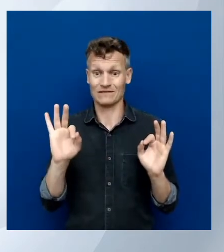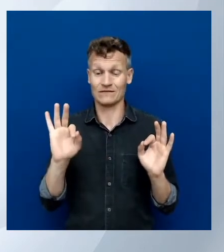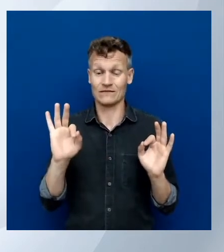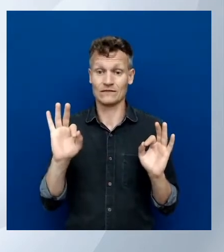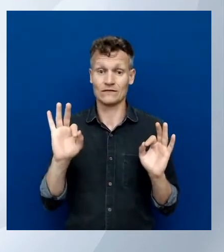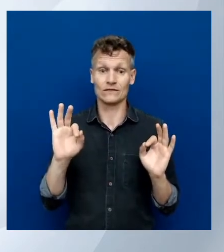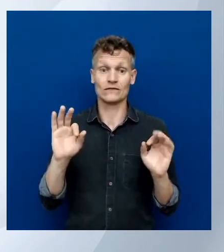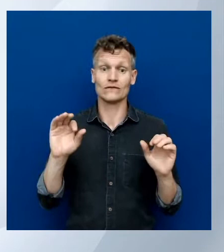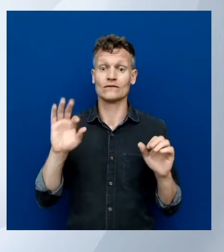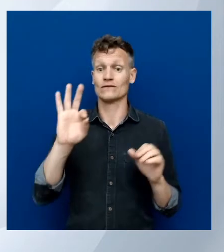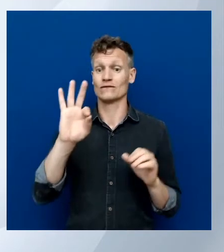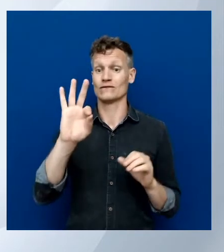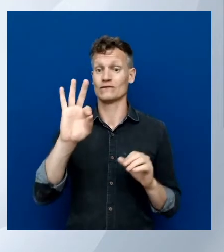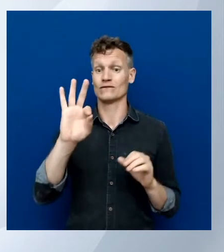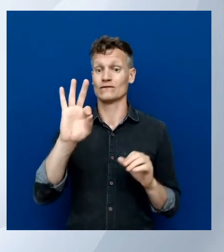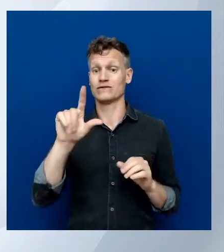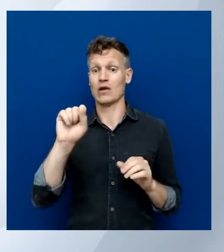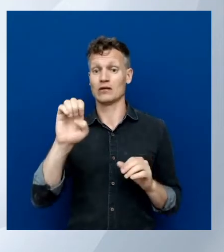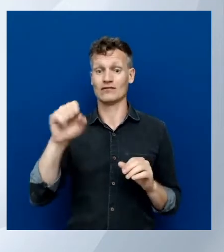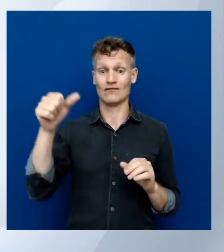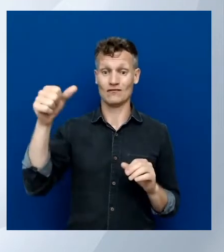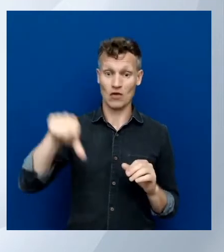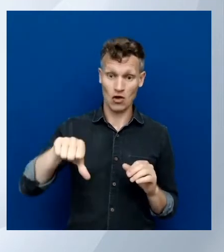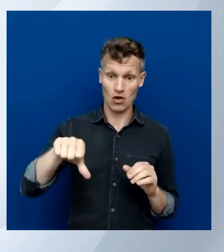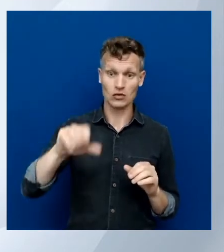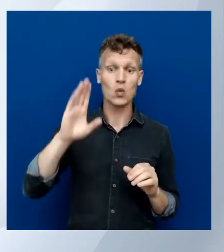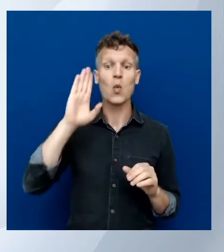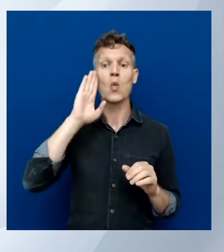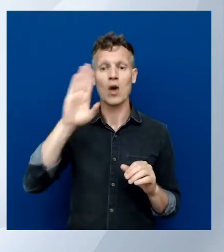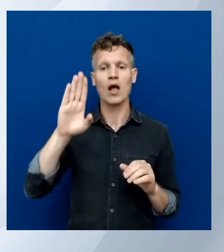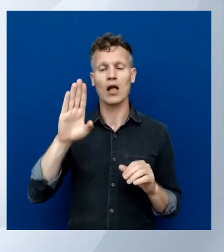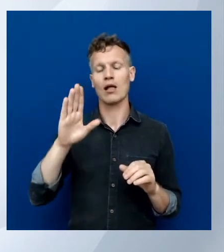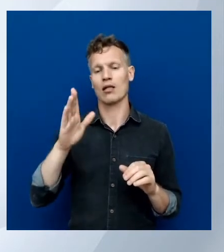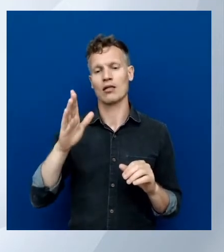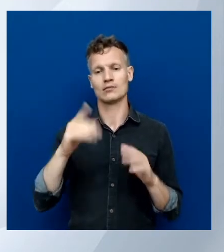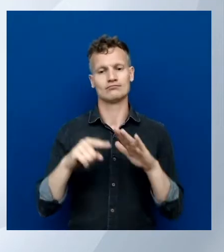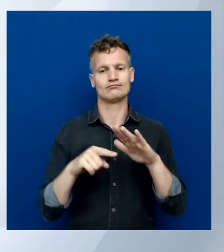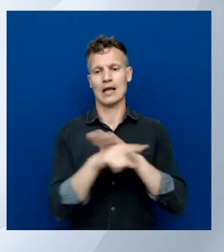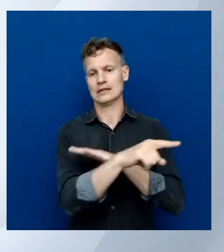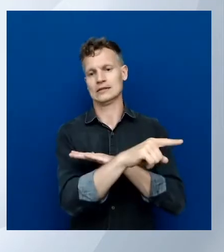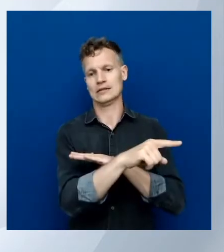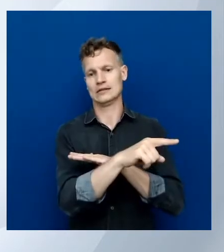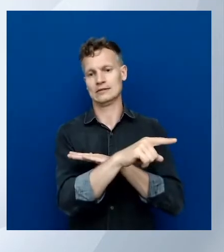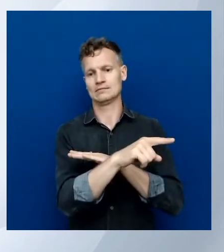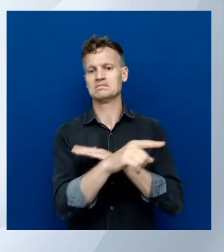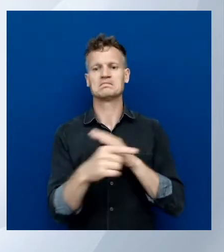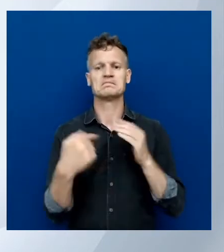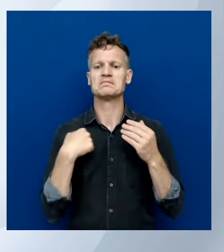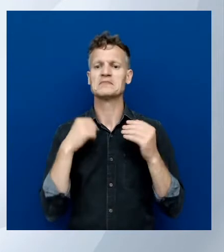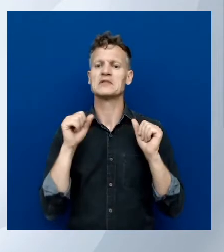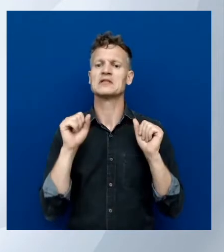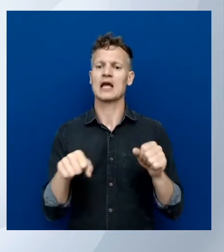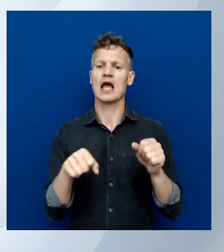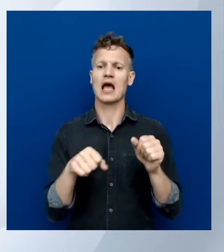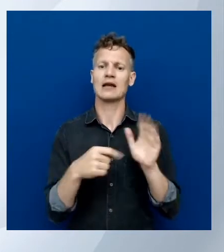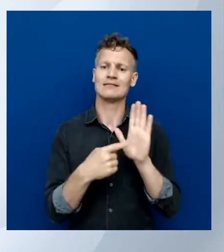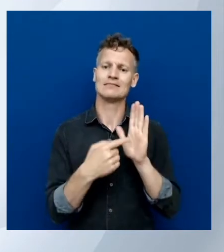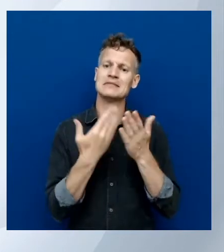then we will exit. So to give you an example to make it a little more clear,